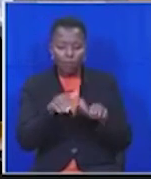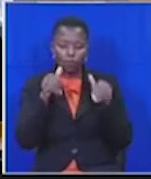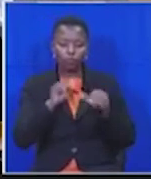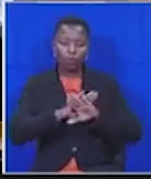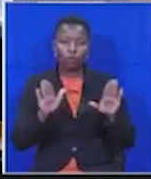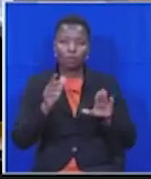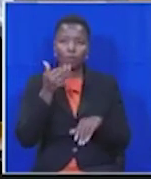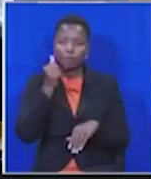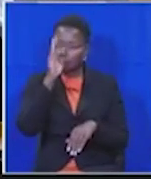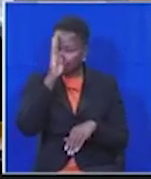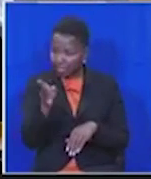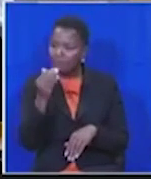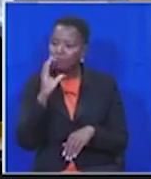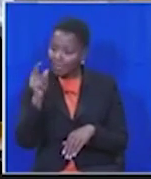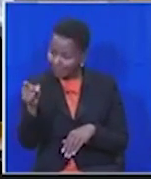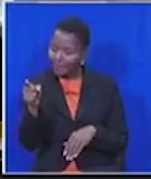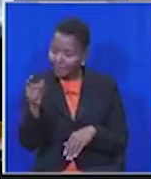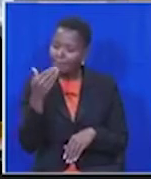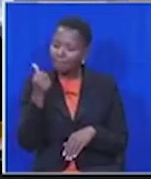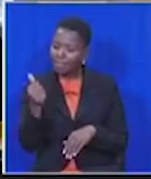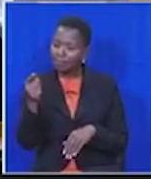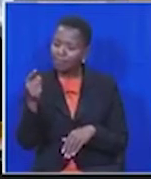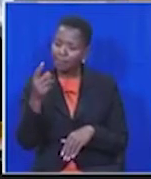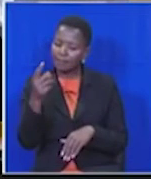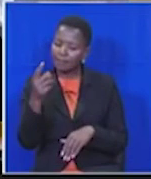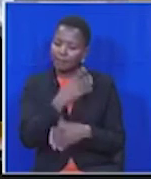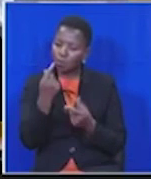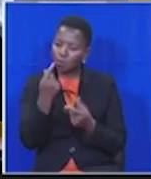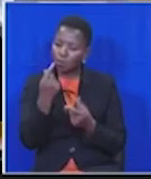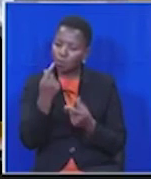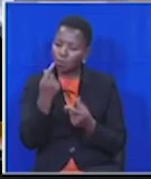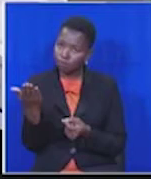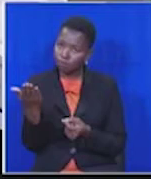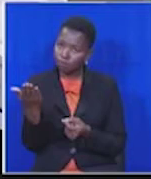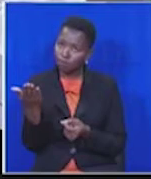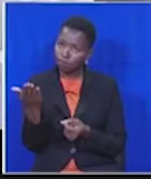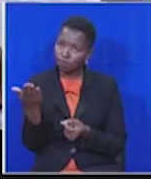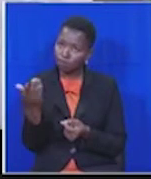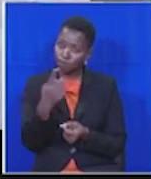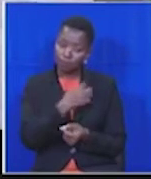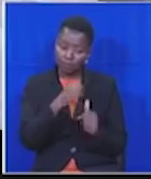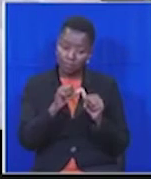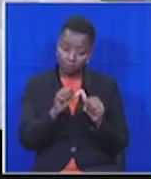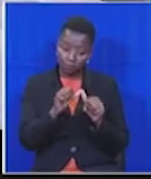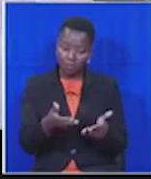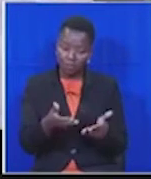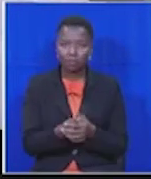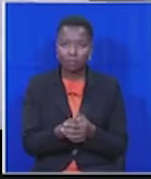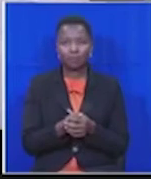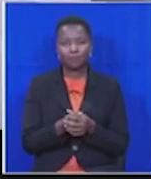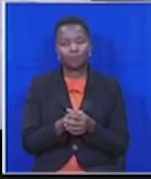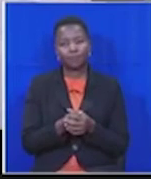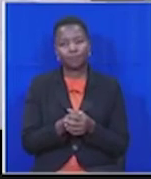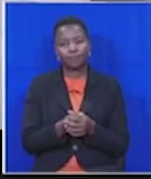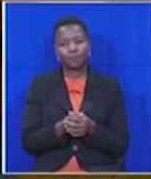please do so for the Honourable Minister? Thank you. All right. Honourable Minister, please proceed. There are